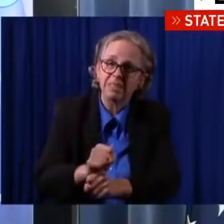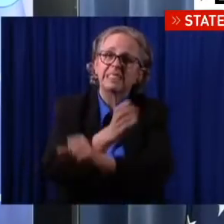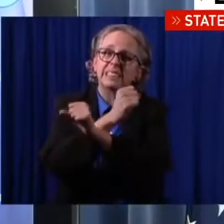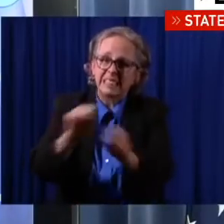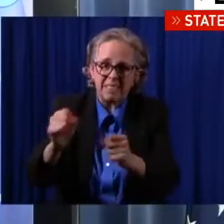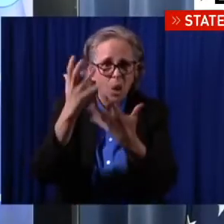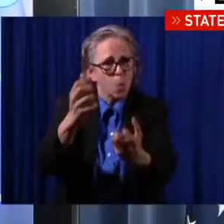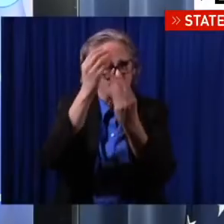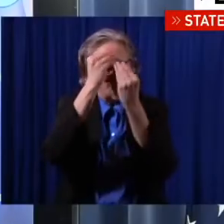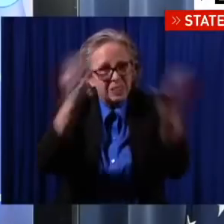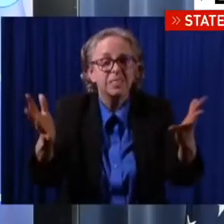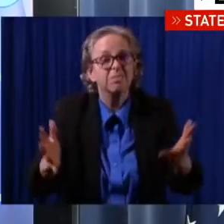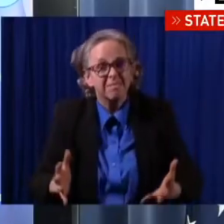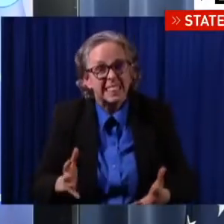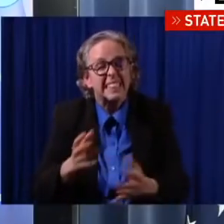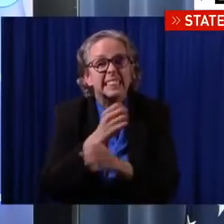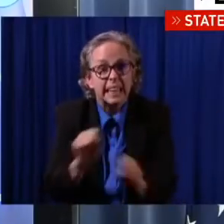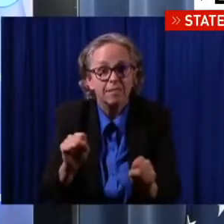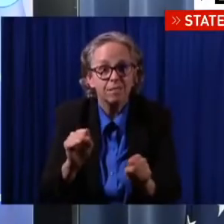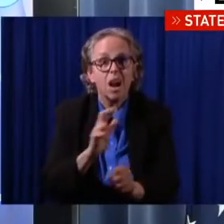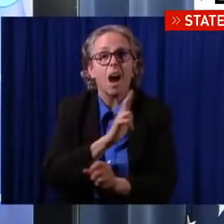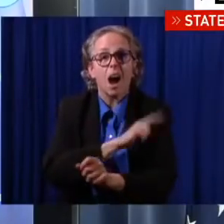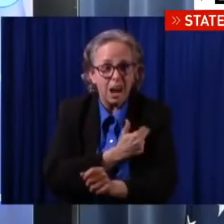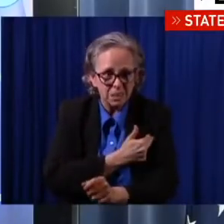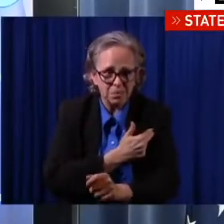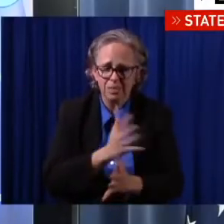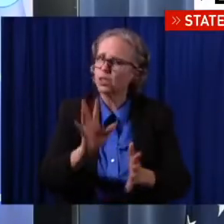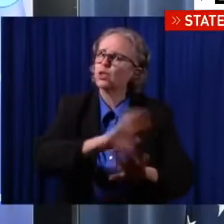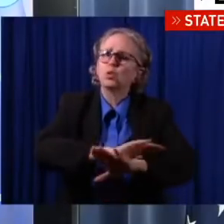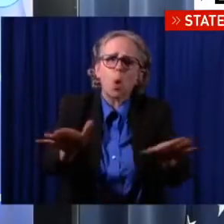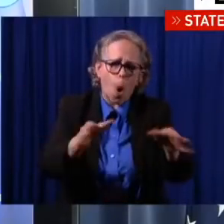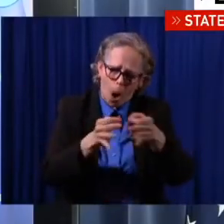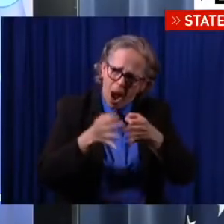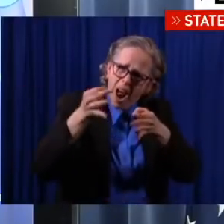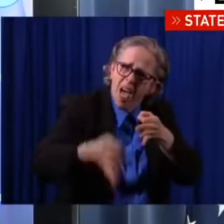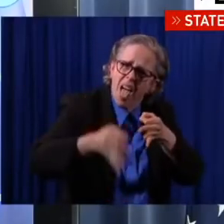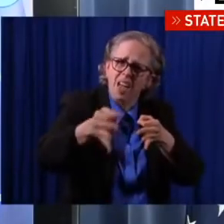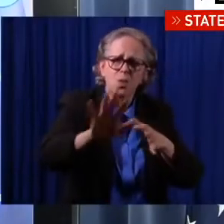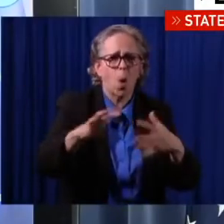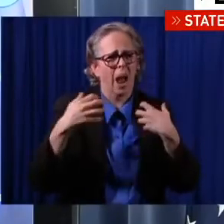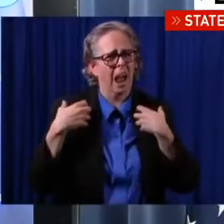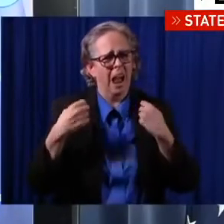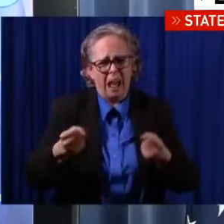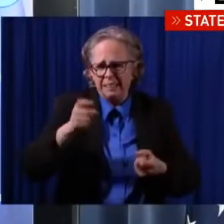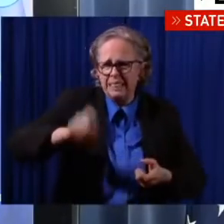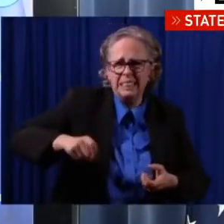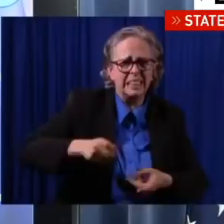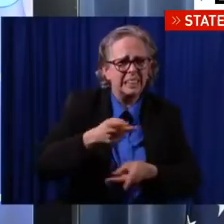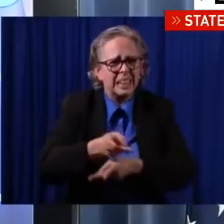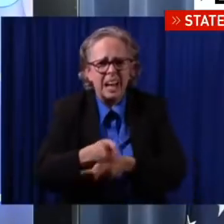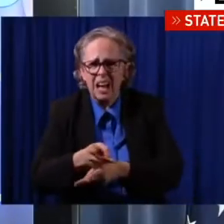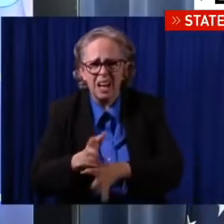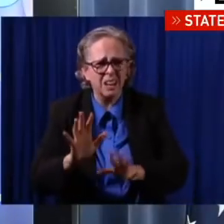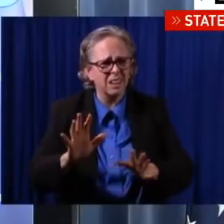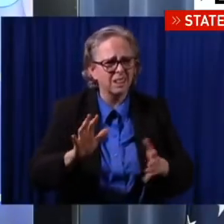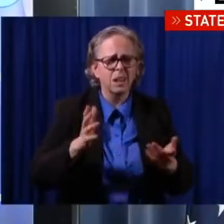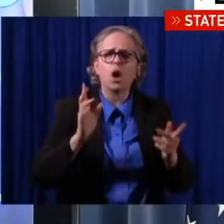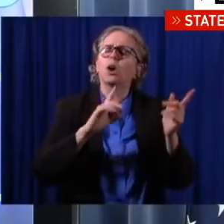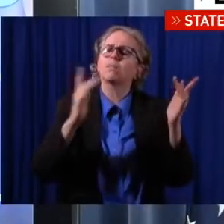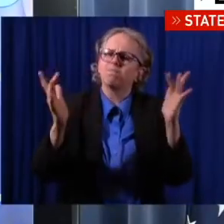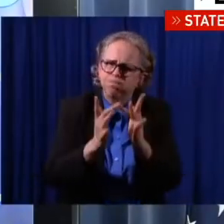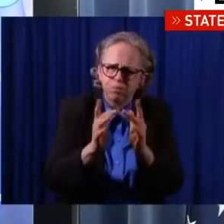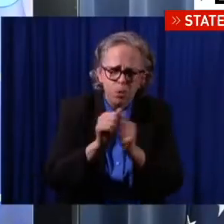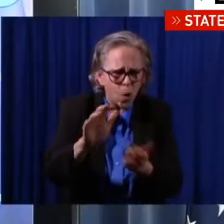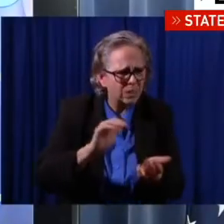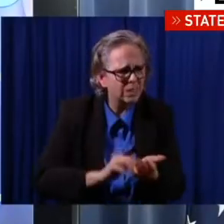care. People need to go back to their physicians, their caregivers, their nurses, and make sure that they allow us